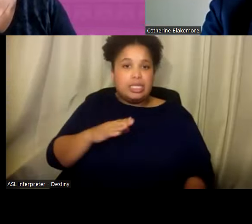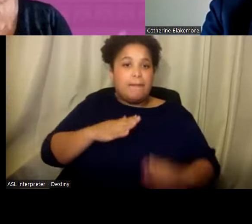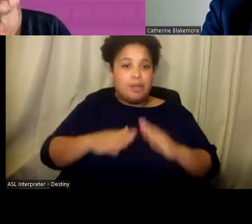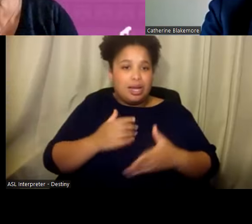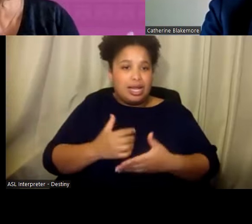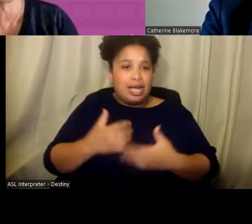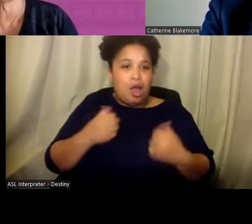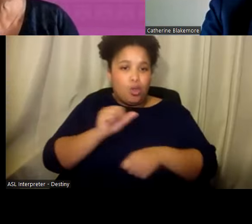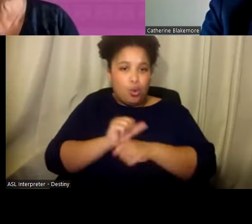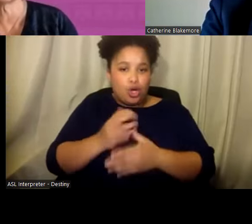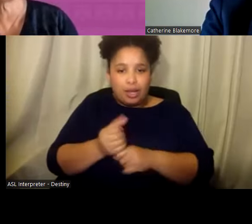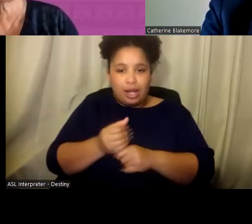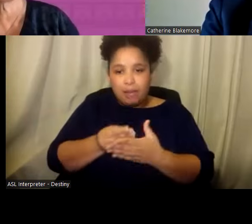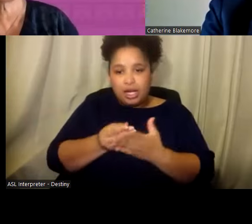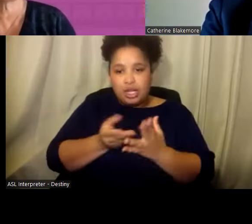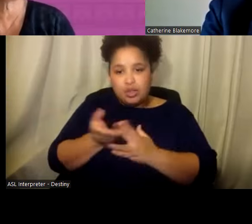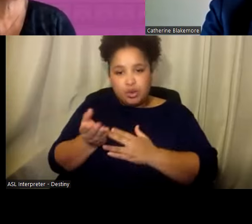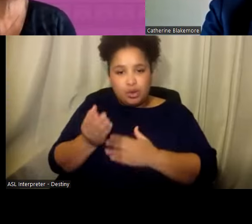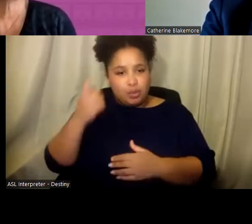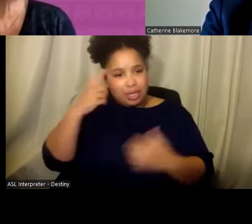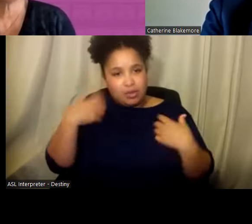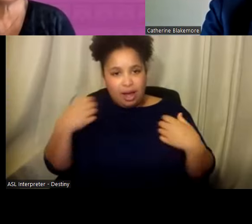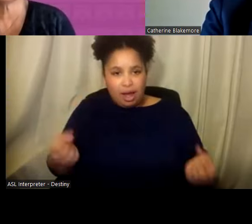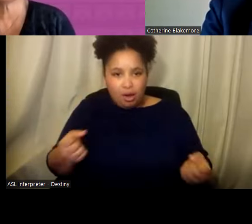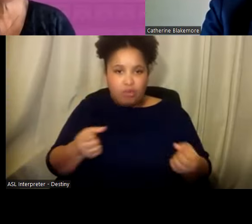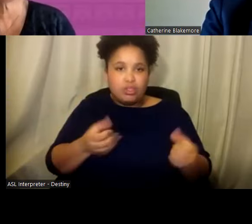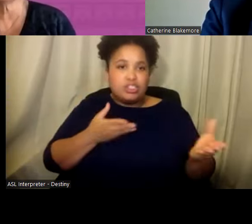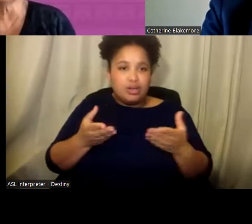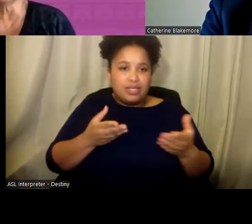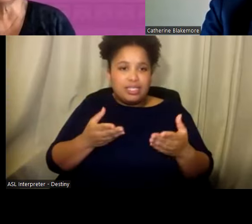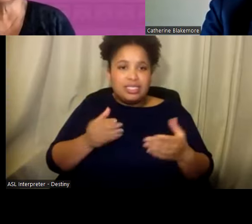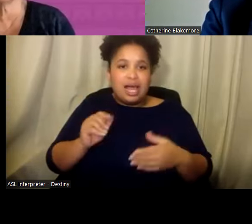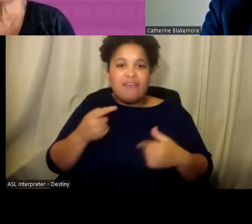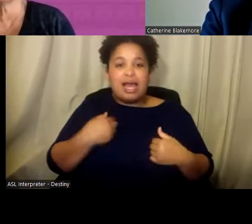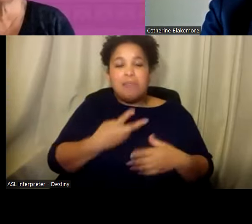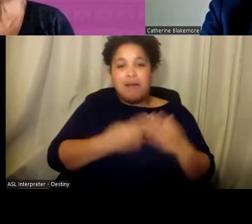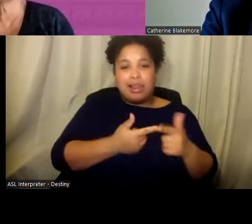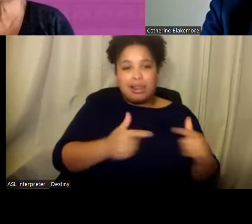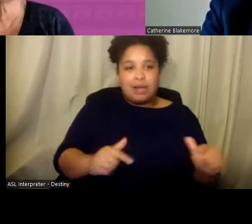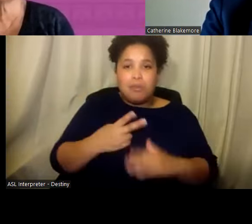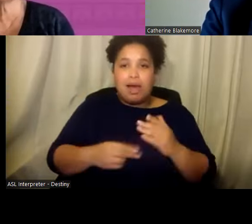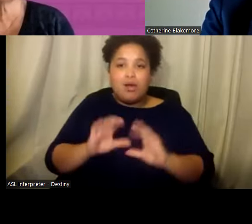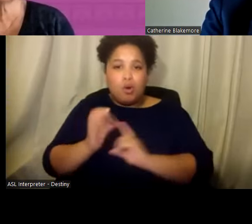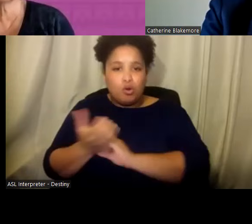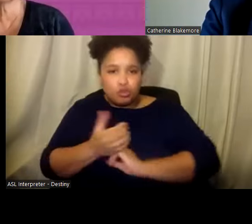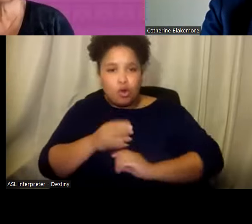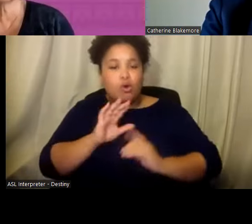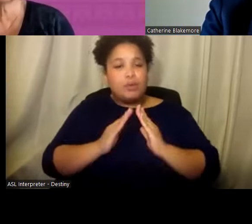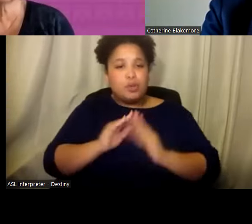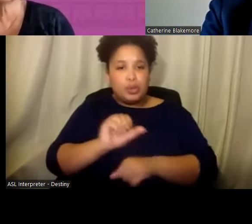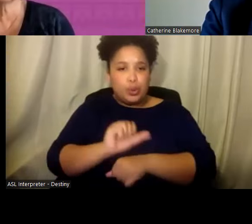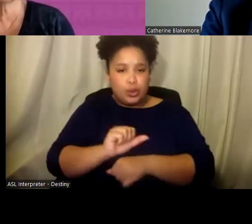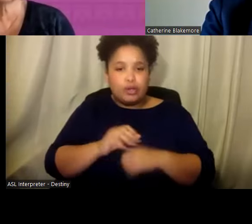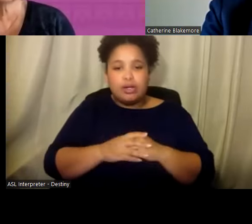very reason. And we got funding through the Mental Health Services Act to be able to have a bilingual, bicultural community health worker. And